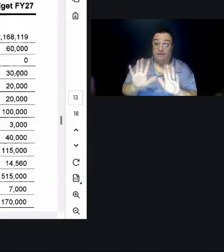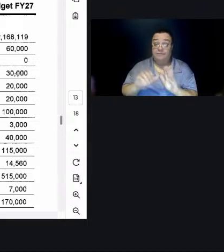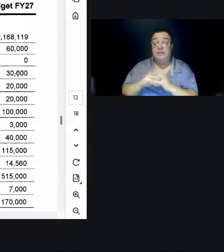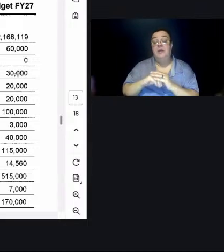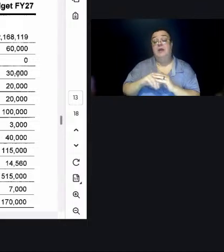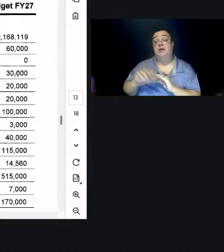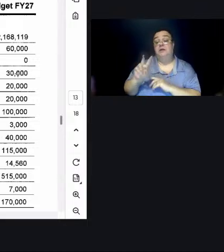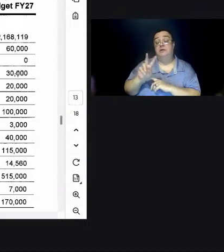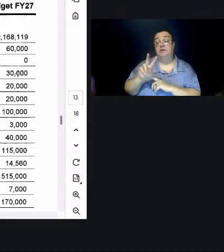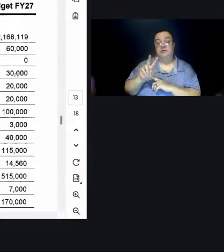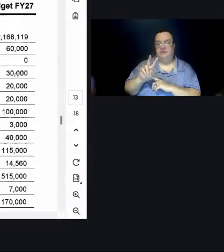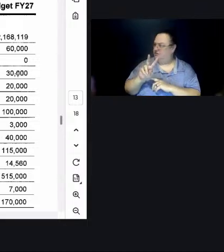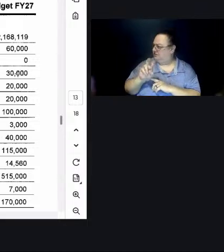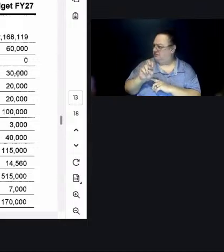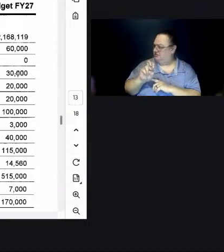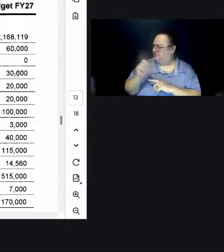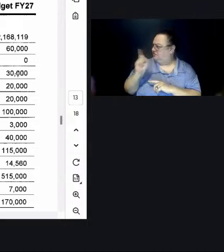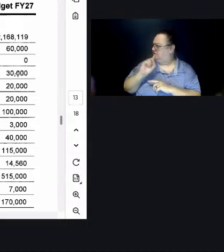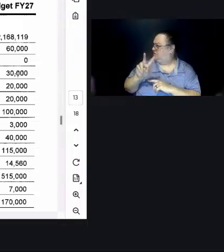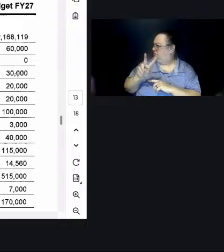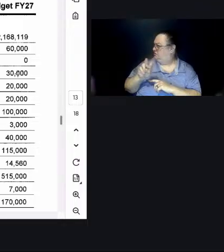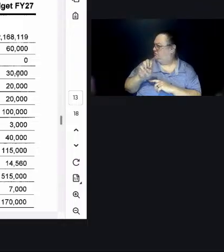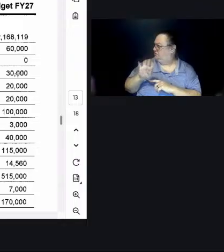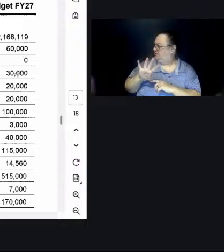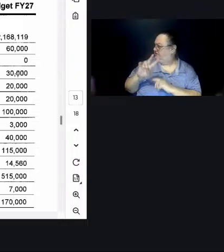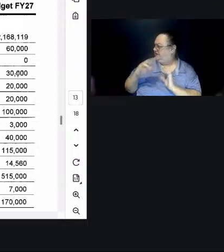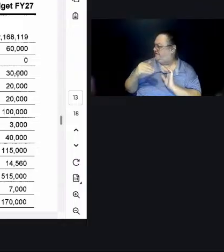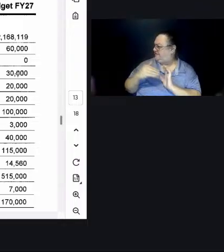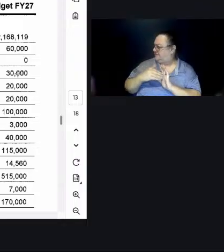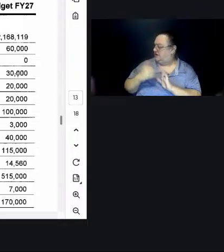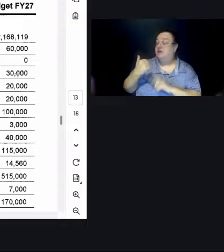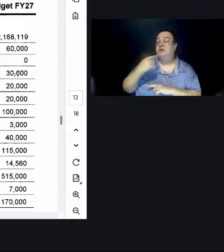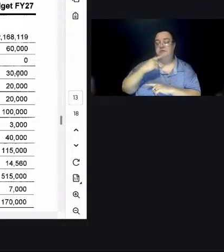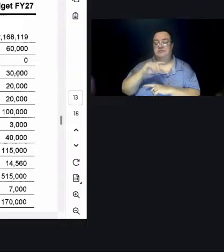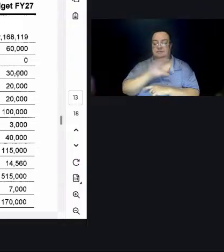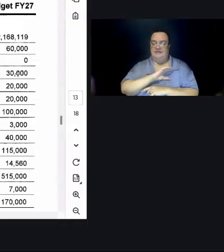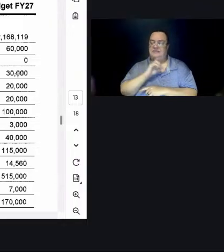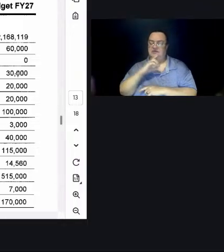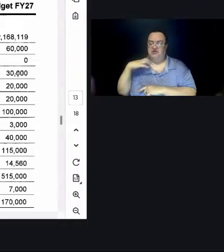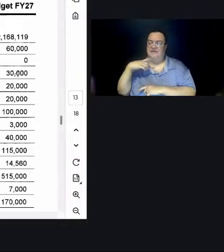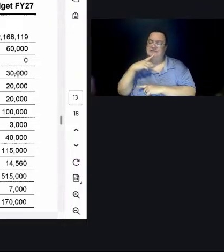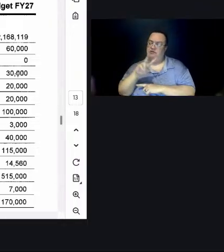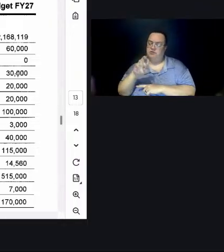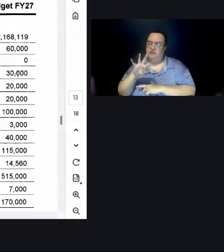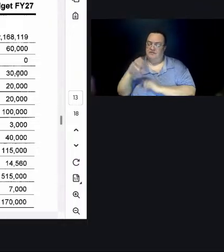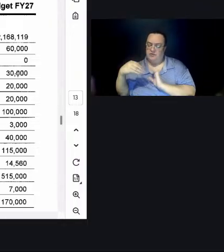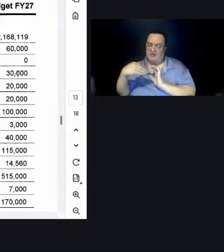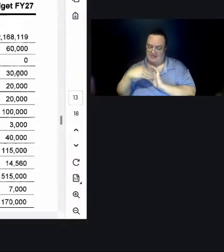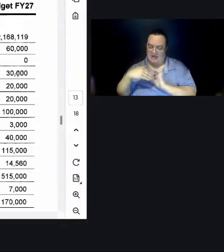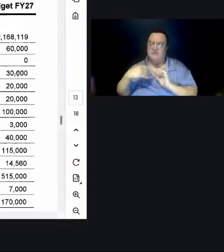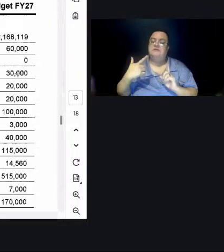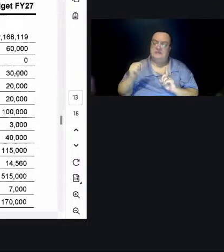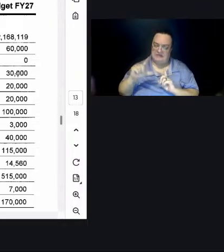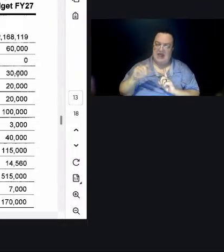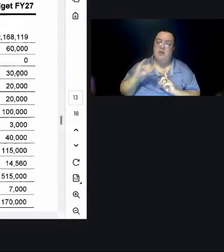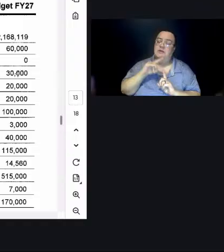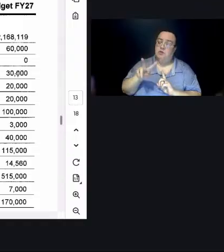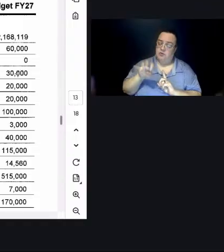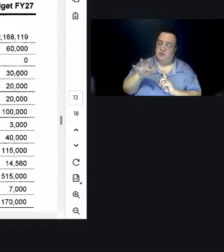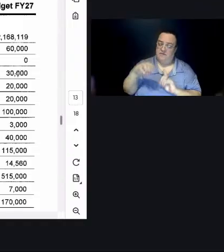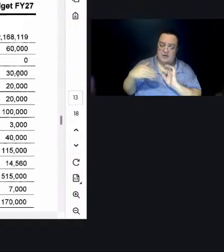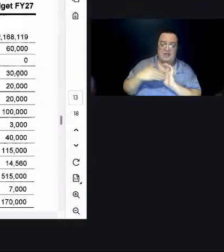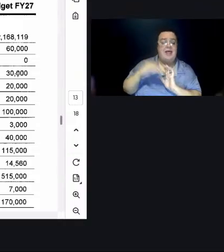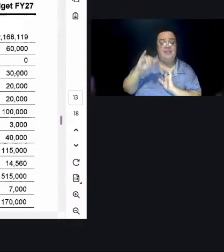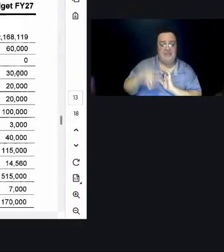200, what'd you say, 247,000? 240,000. 240,000. This is going to be a